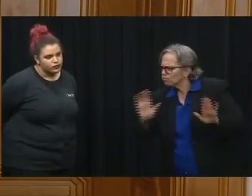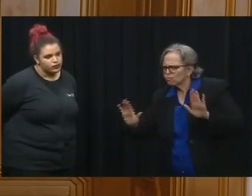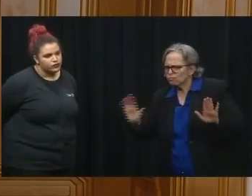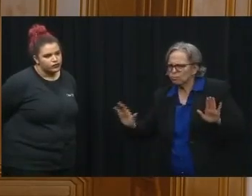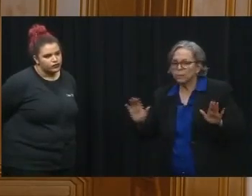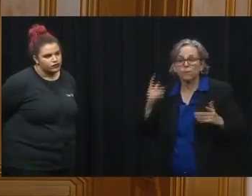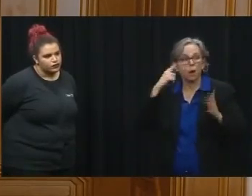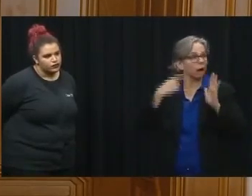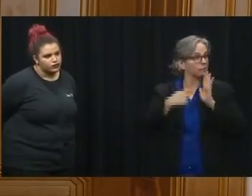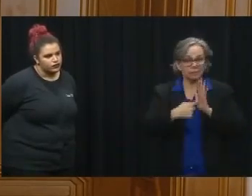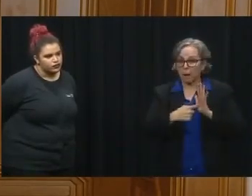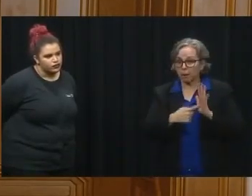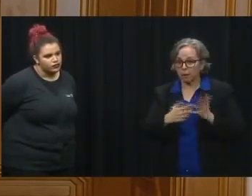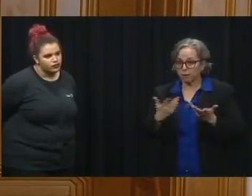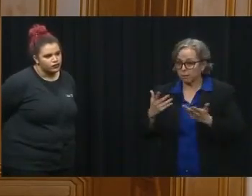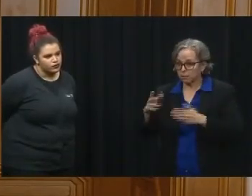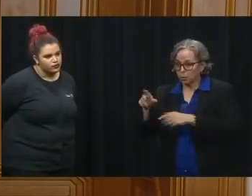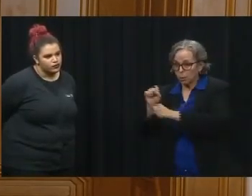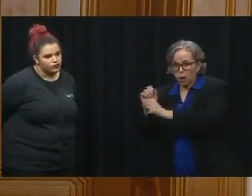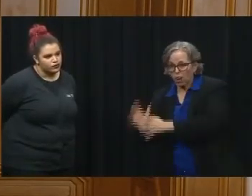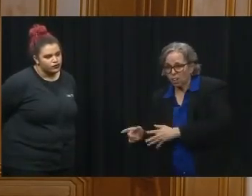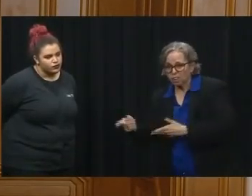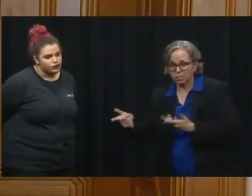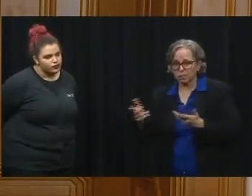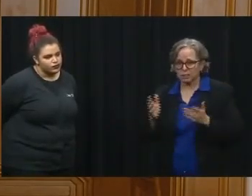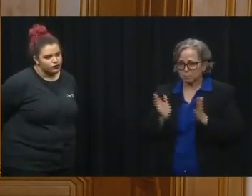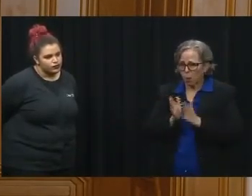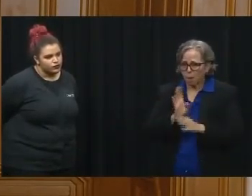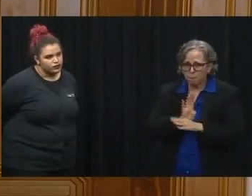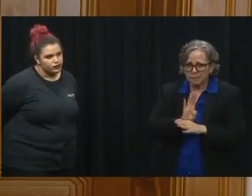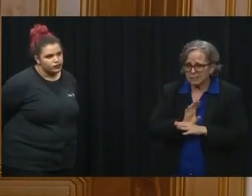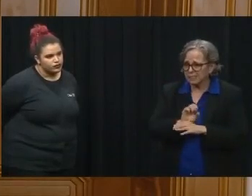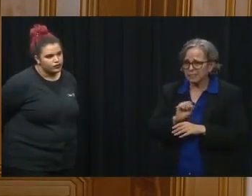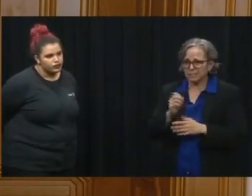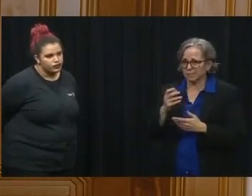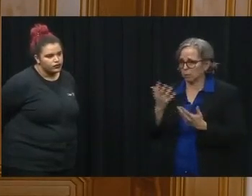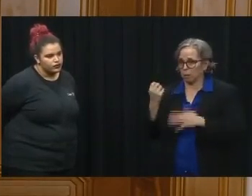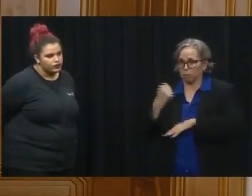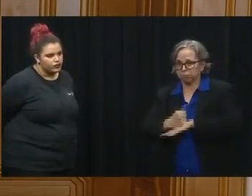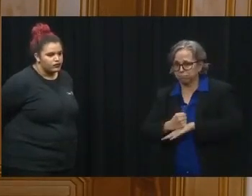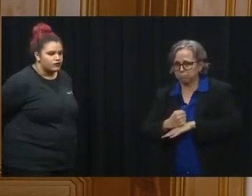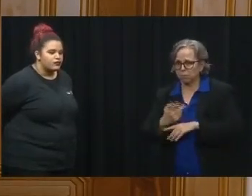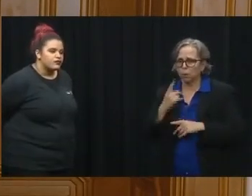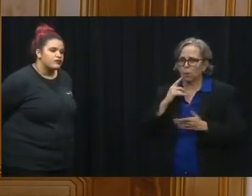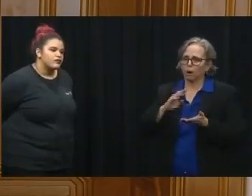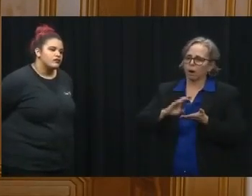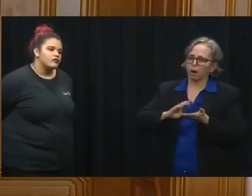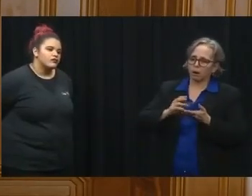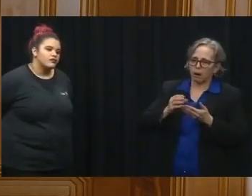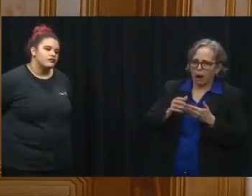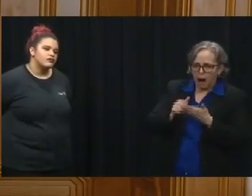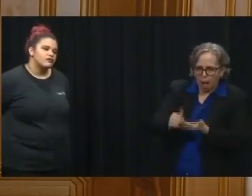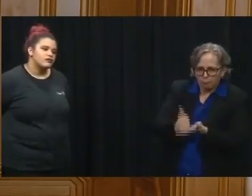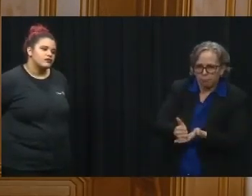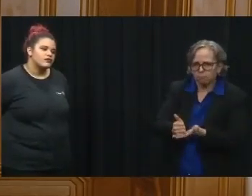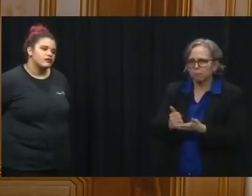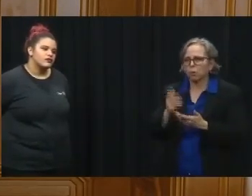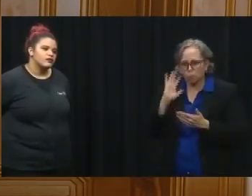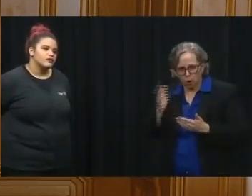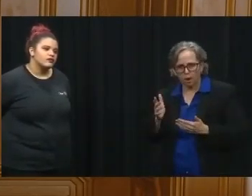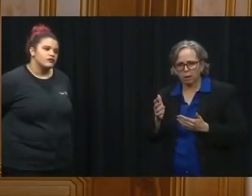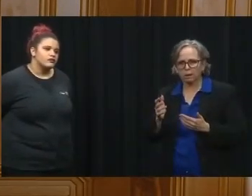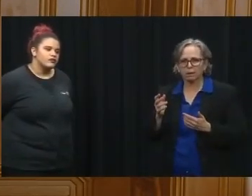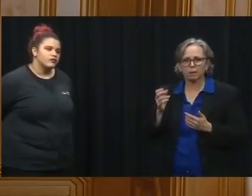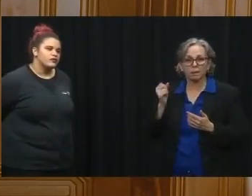unemployed, someone who's lost their business, give them a break on time and kind of hold that case in